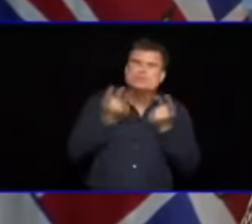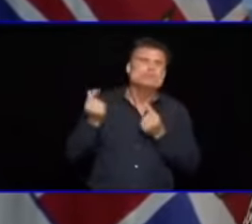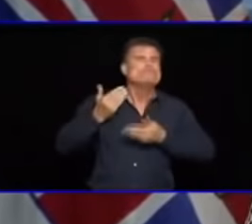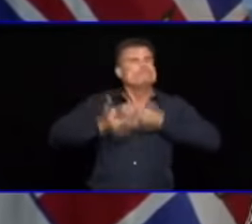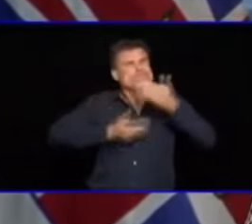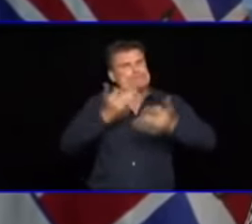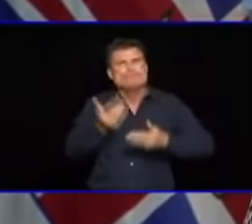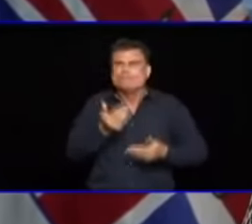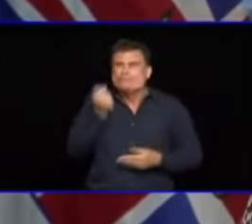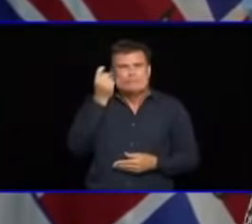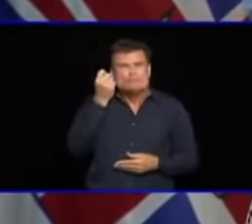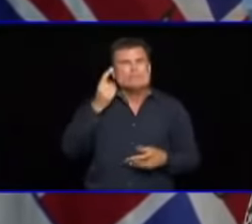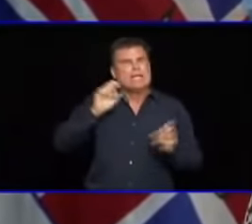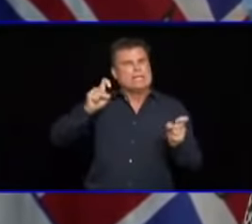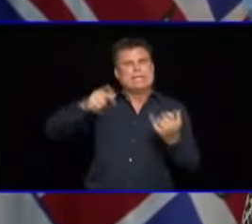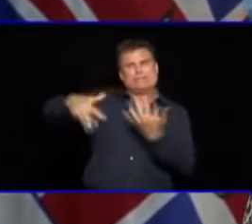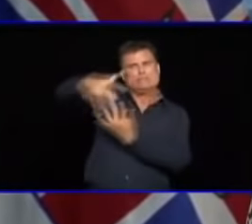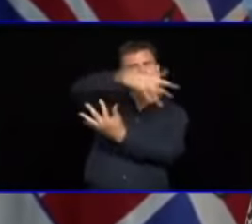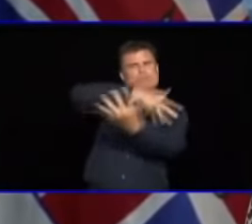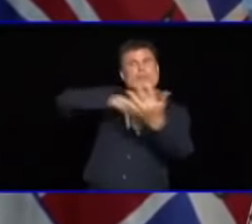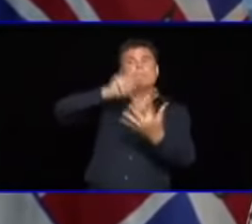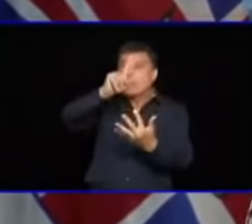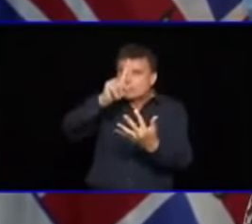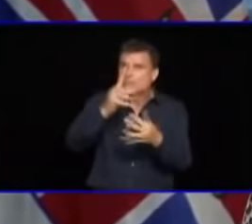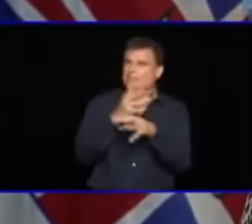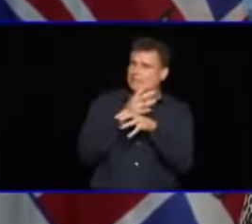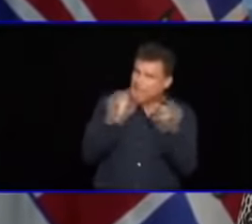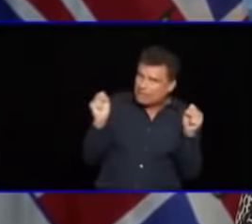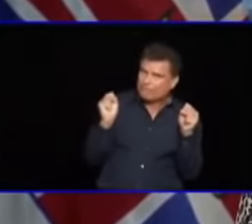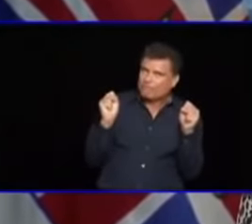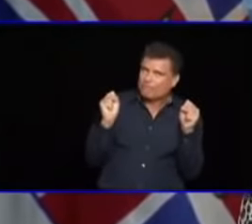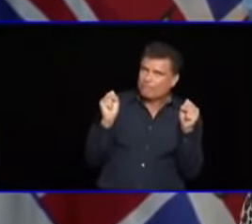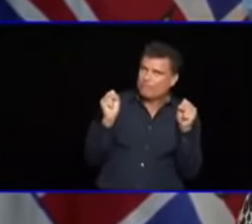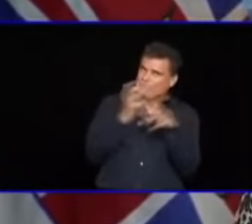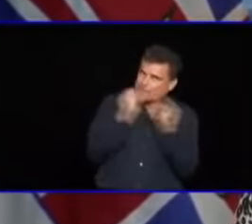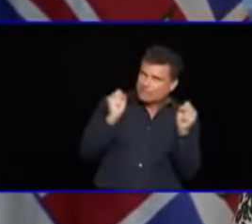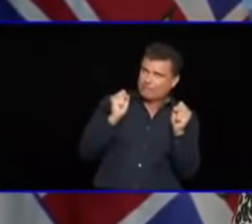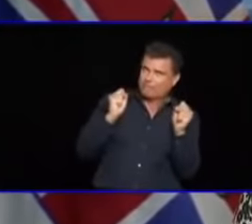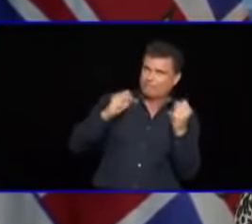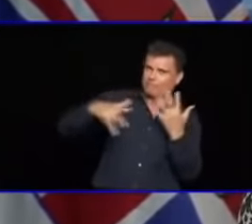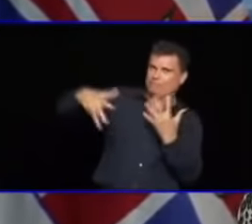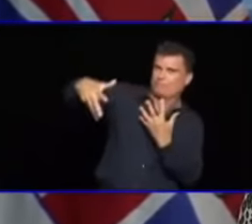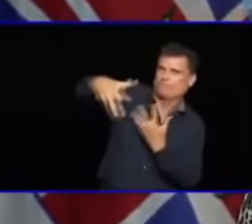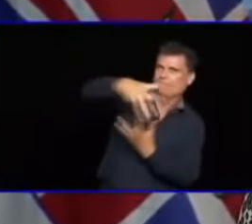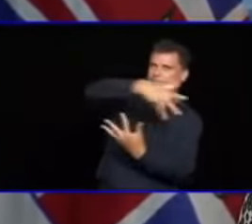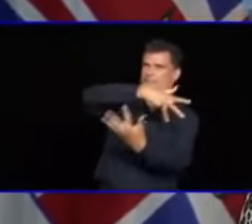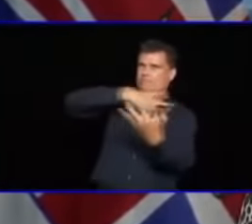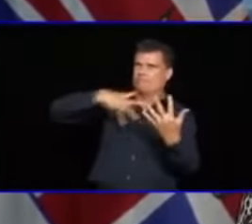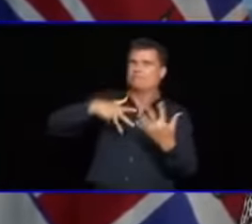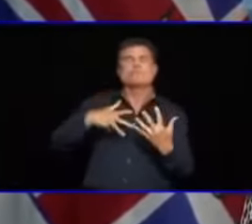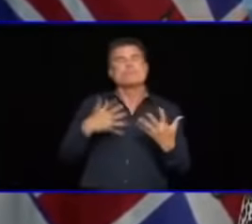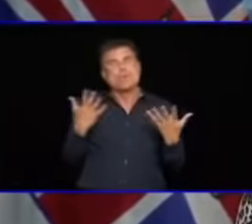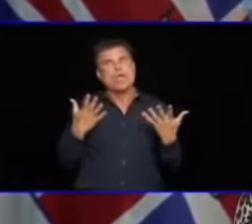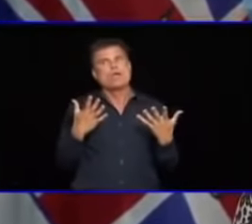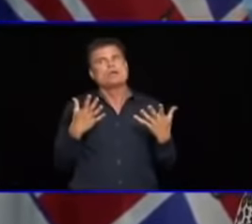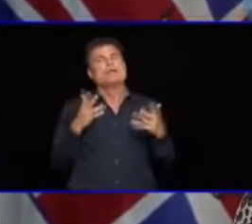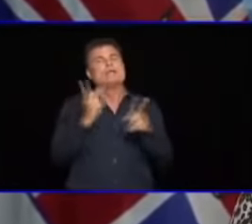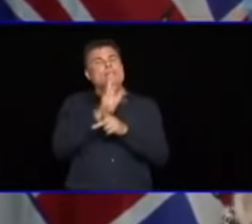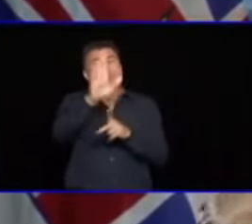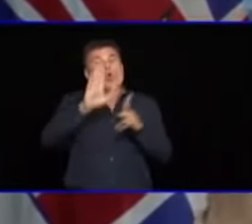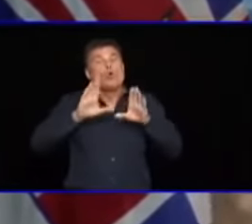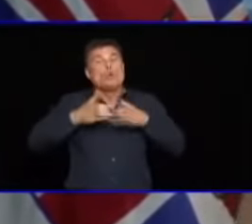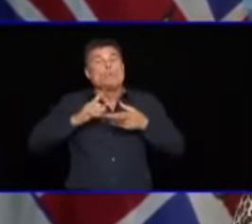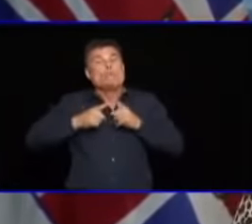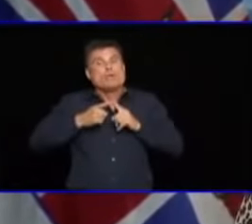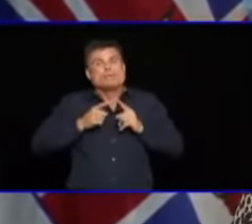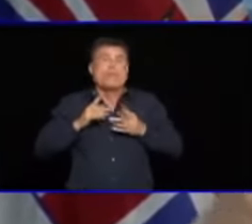in this pandemic, we have to do it in a different way. And that means we have to keep that group small, the same group of people. It's